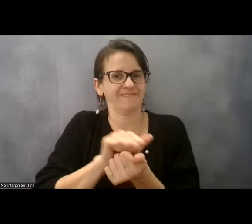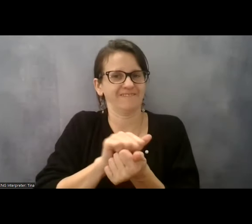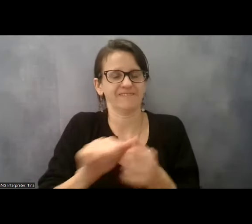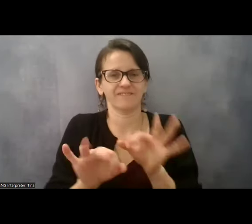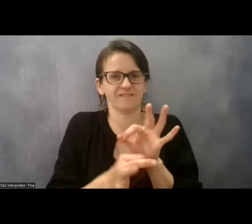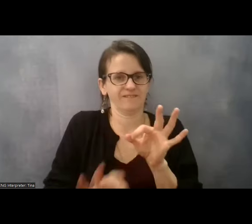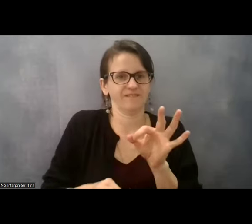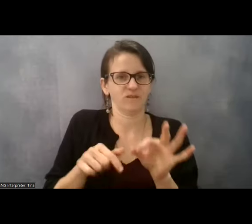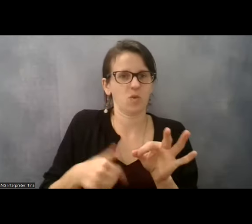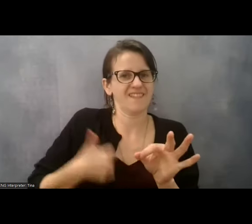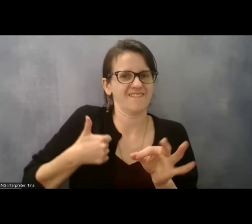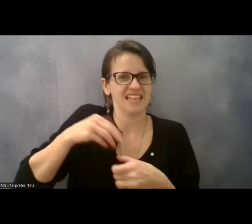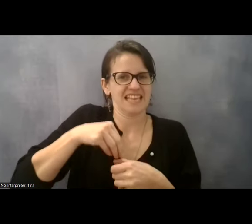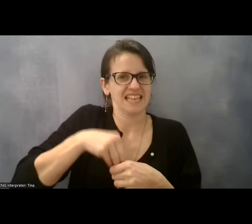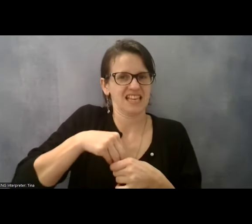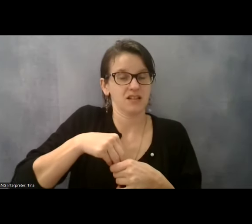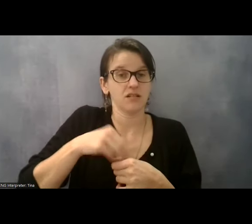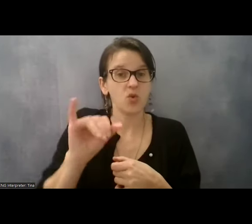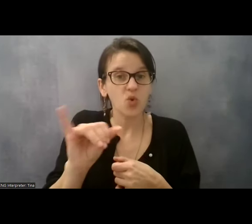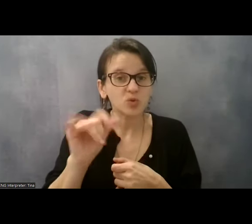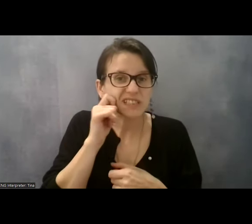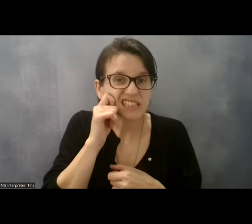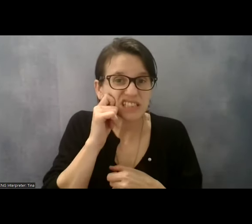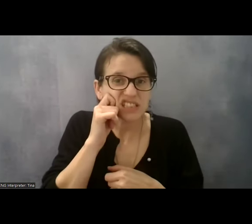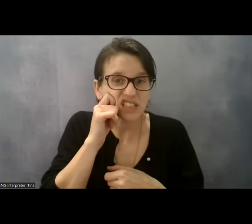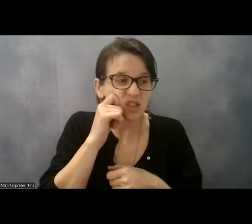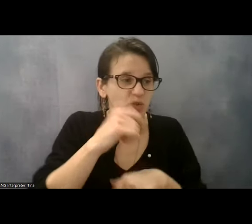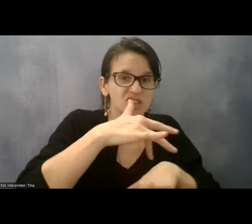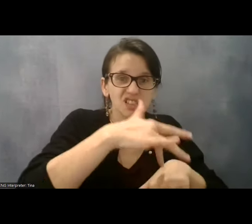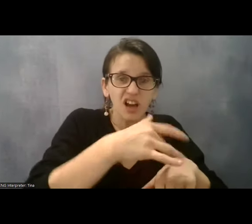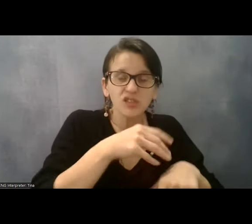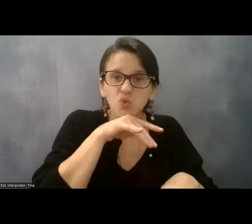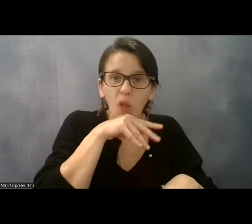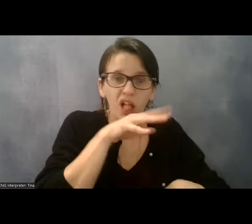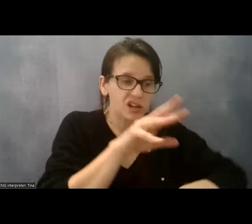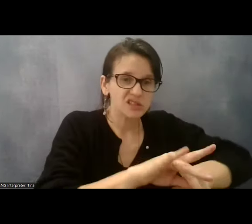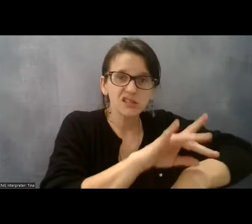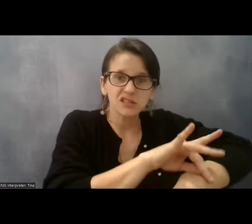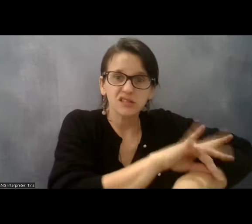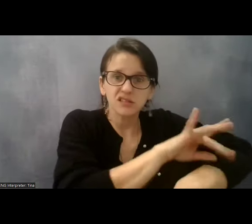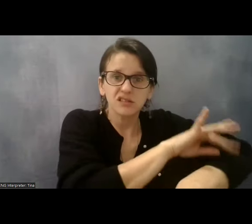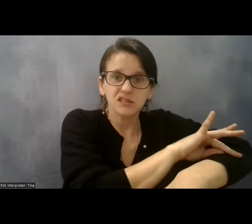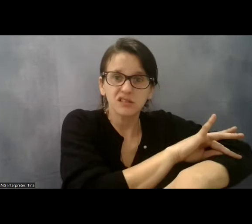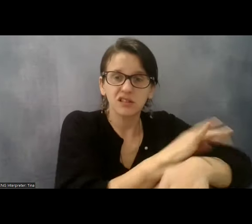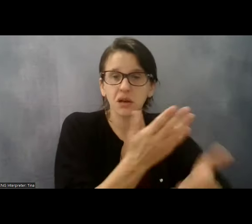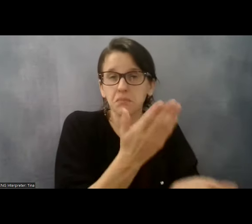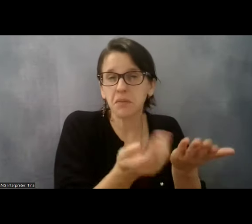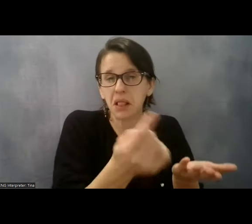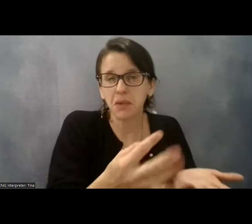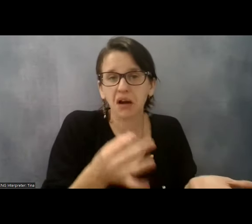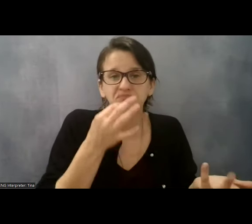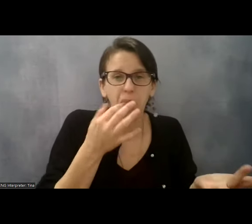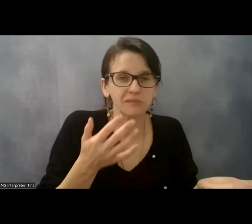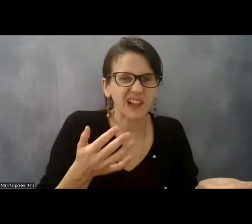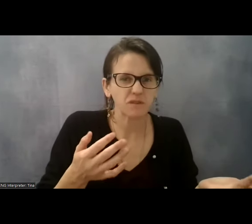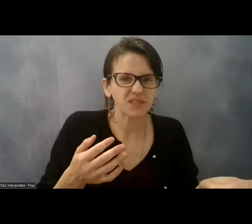And so touching the soil and get those little teeny tiny bits of healthy soil that might even end up making their way into your body enhances